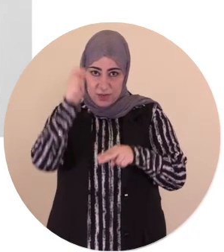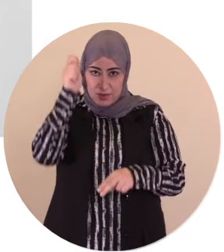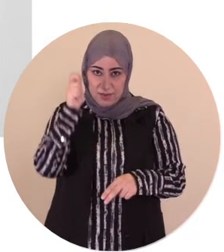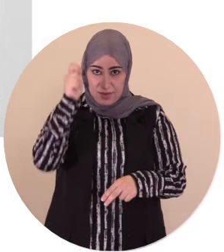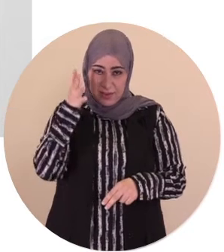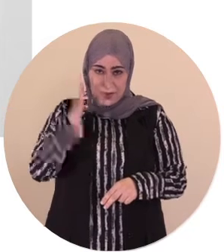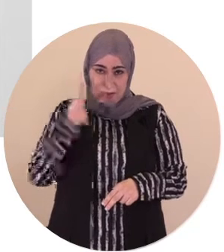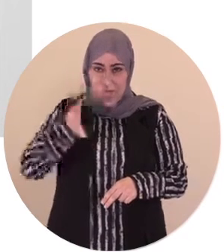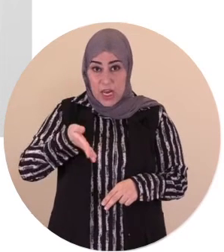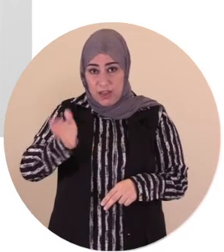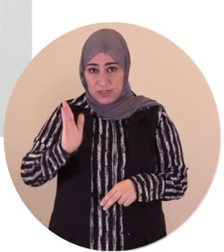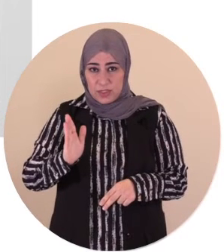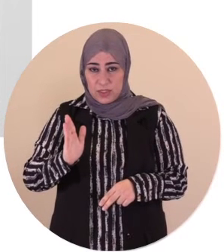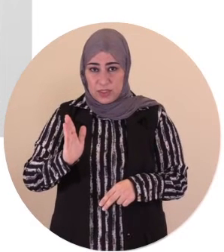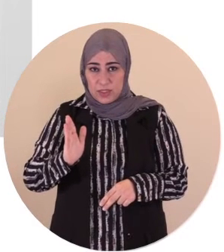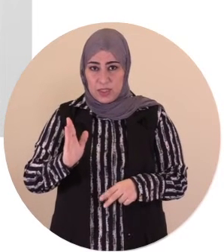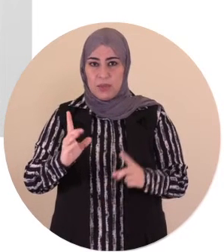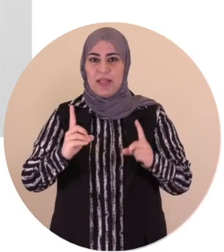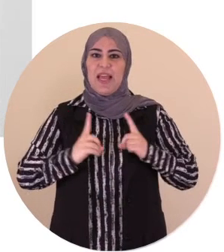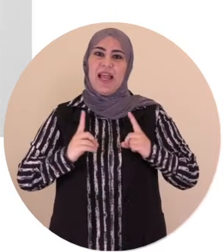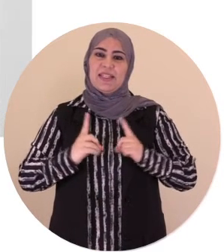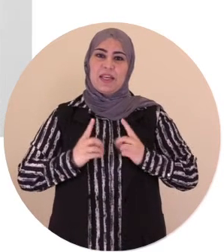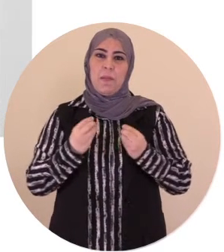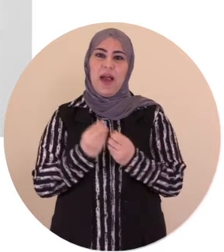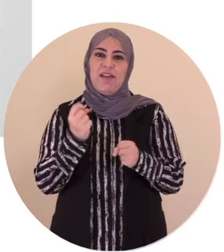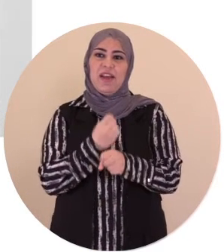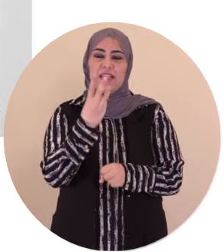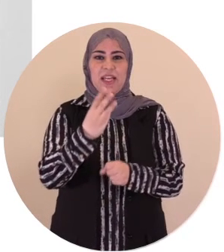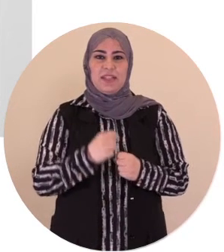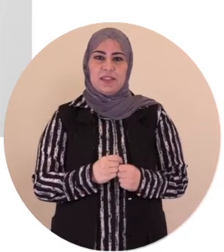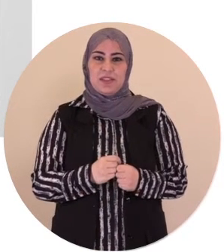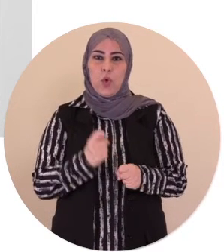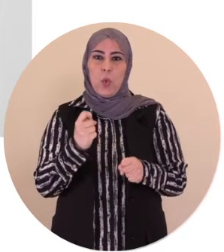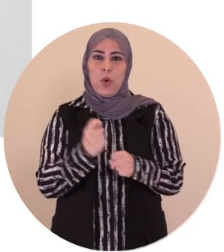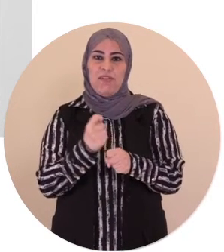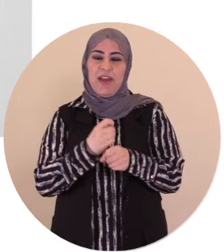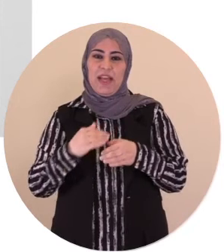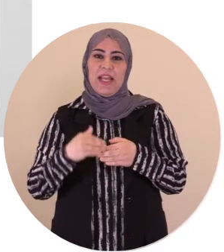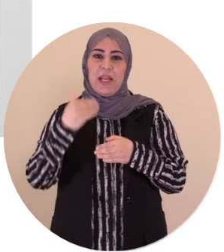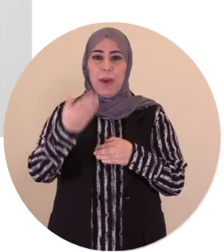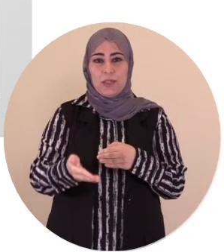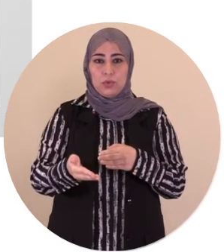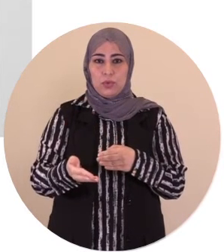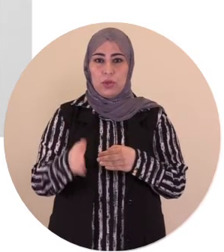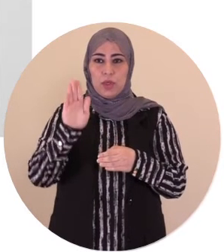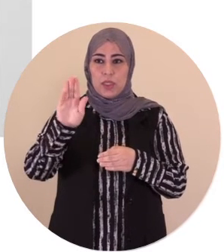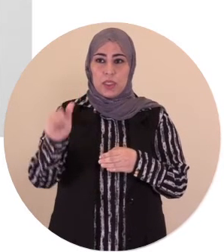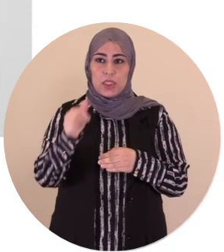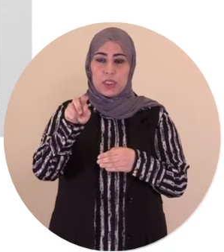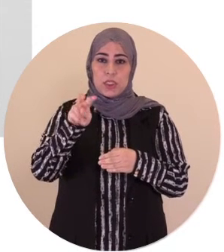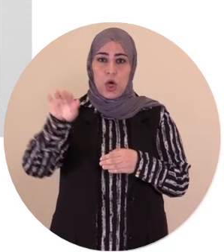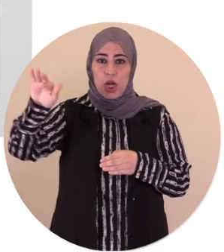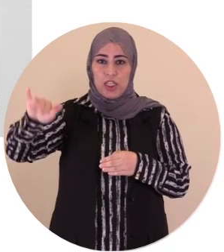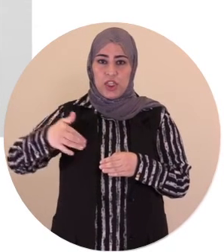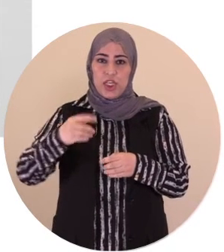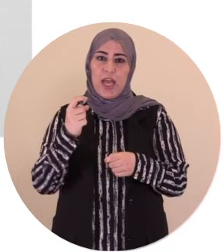screen. By the time Sarah got to the station, the train had left. So look at the timeline. We're in now.